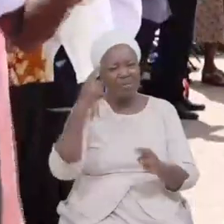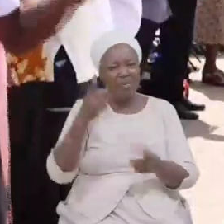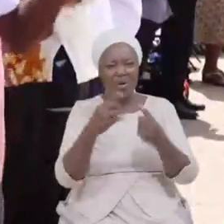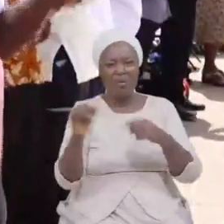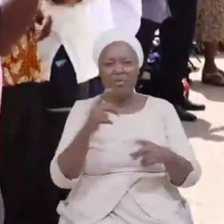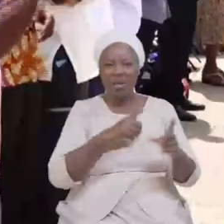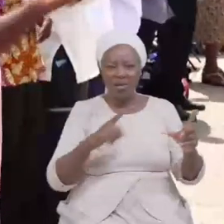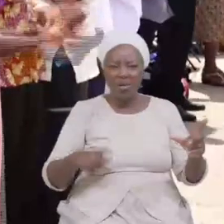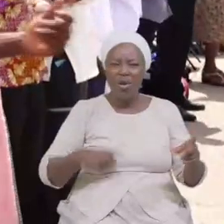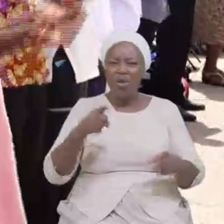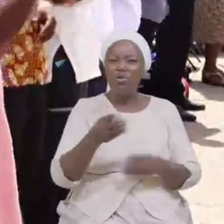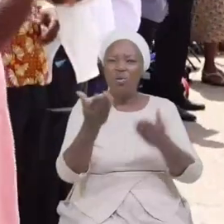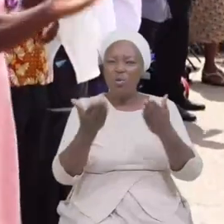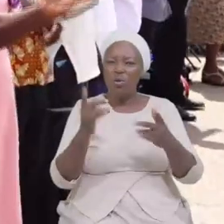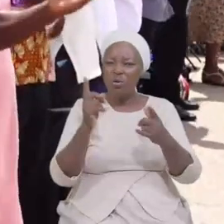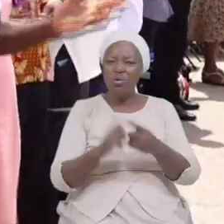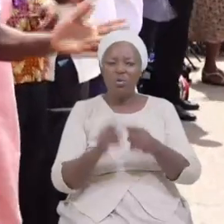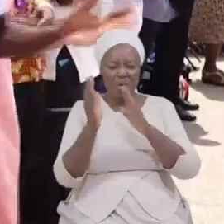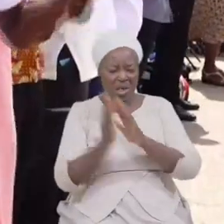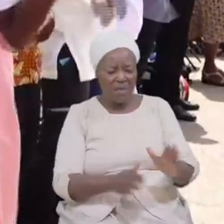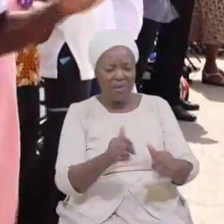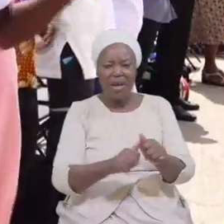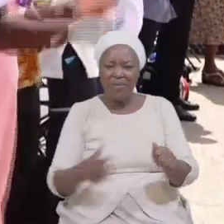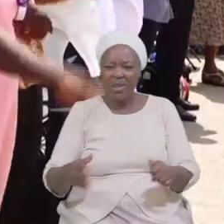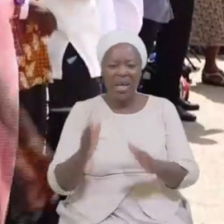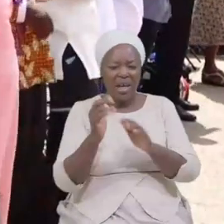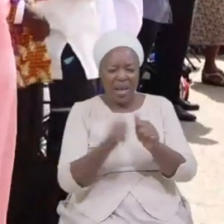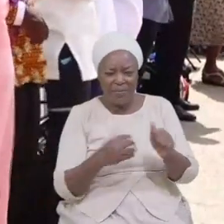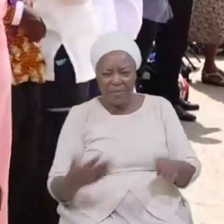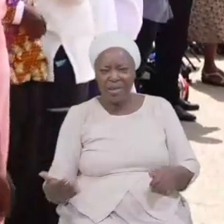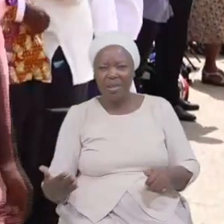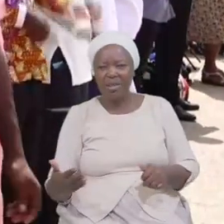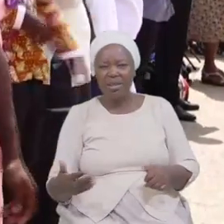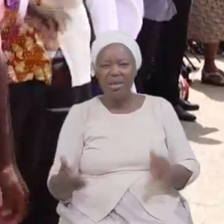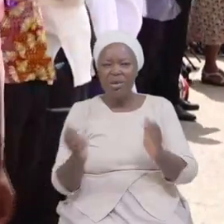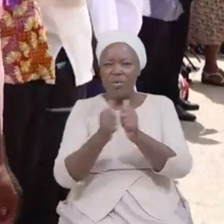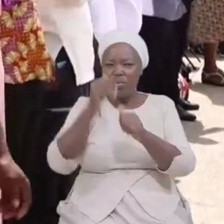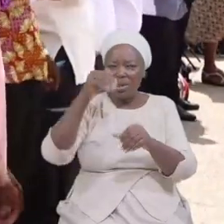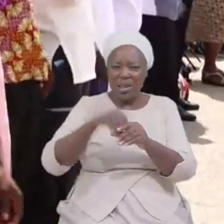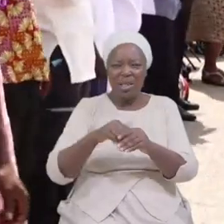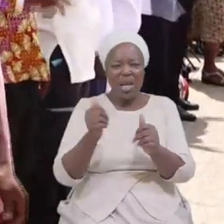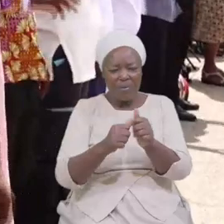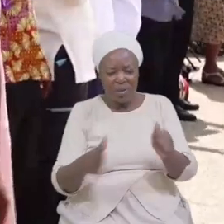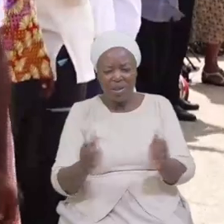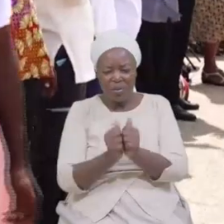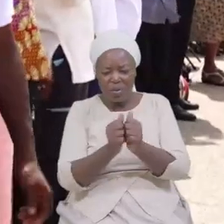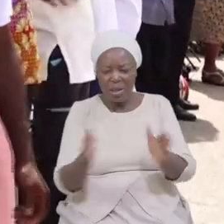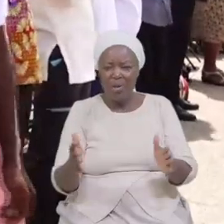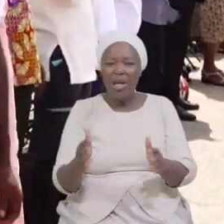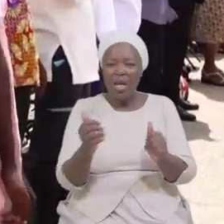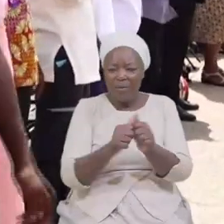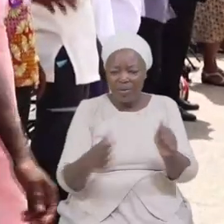You want to lay everything, every sin within, every sin without, every